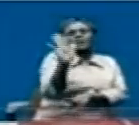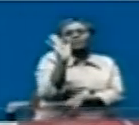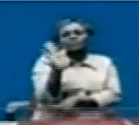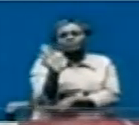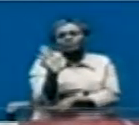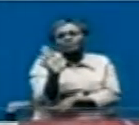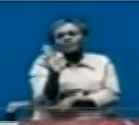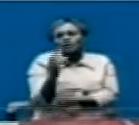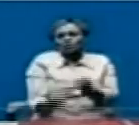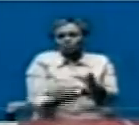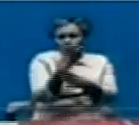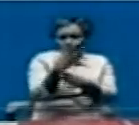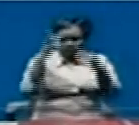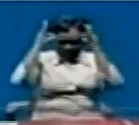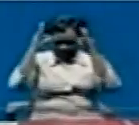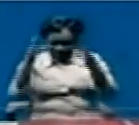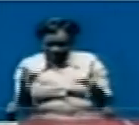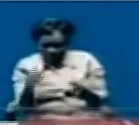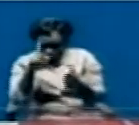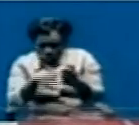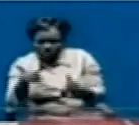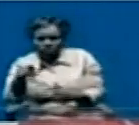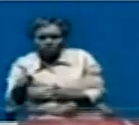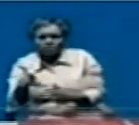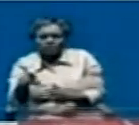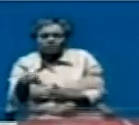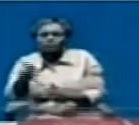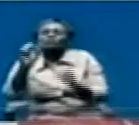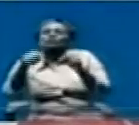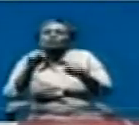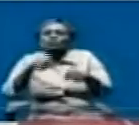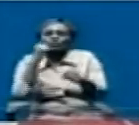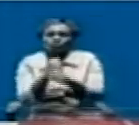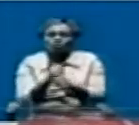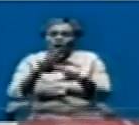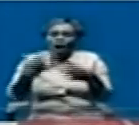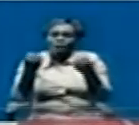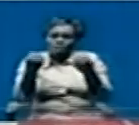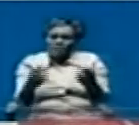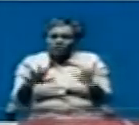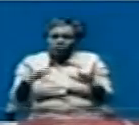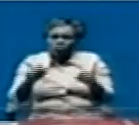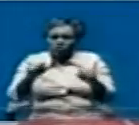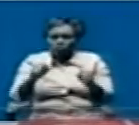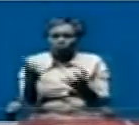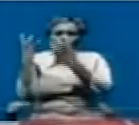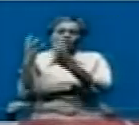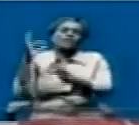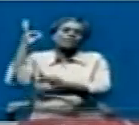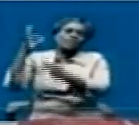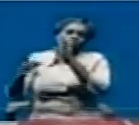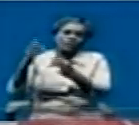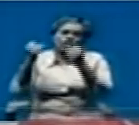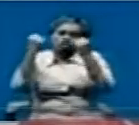So the source determines what something is and what it could do. How much weight can this bench carry? It depends on